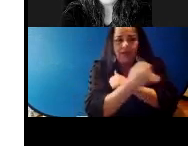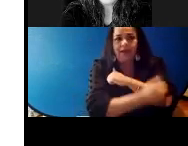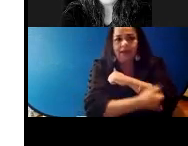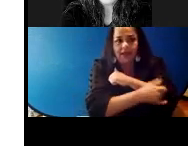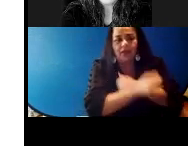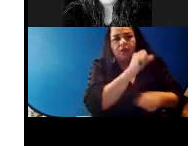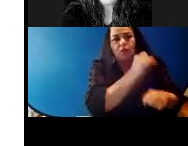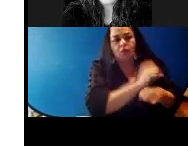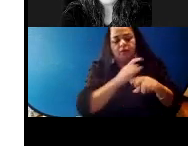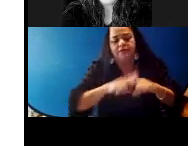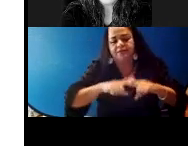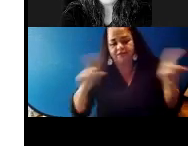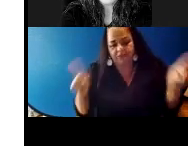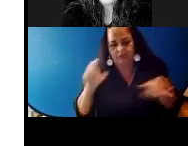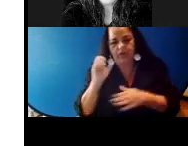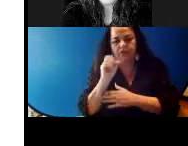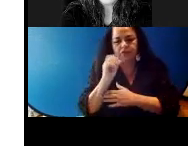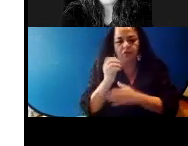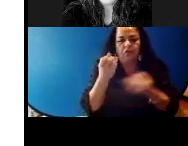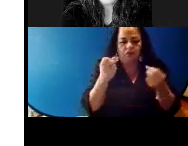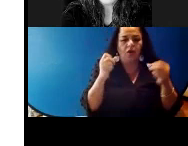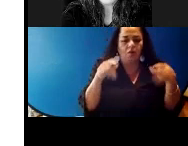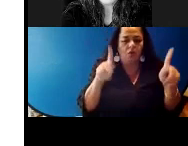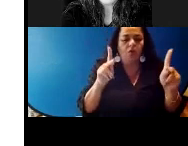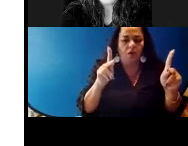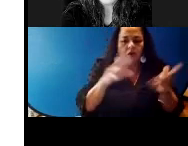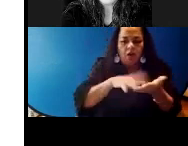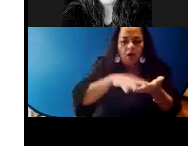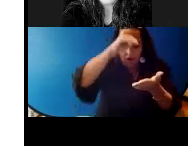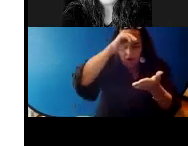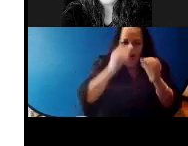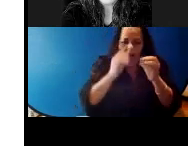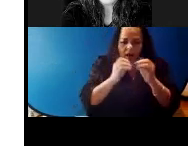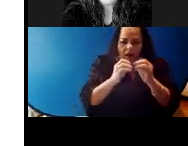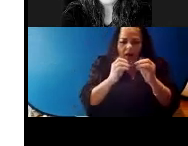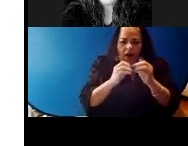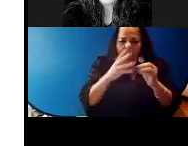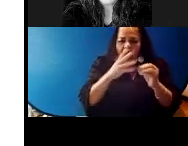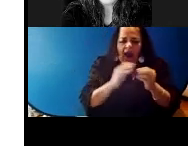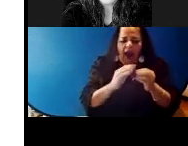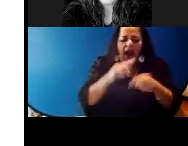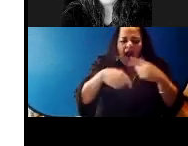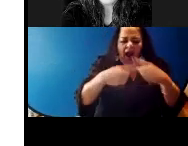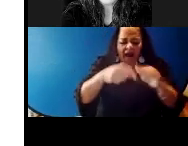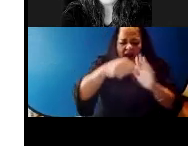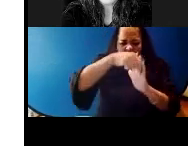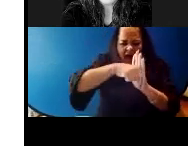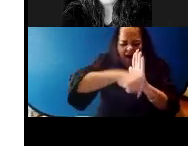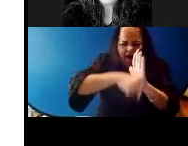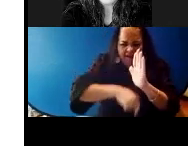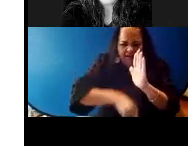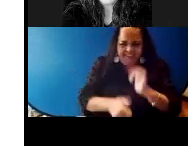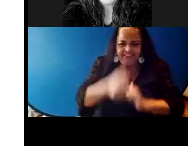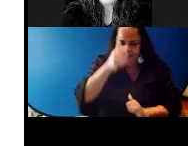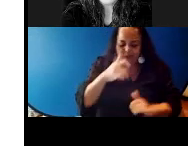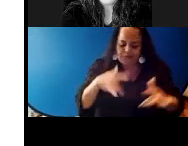is different. So it'll be an opportunity to learn even more and go even deeper with this information. So we're very